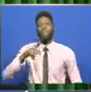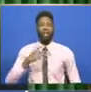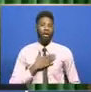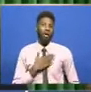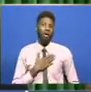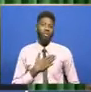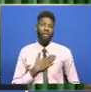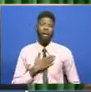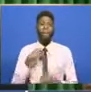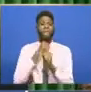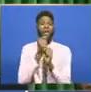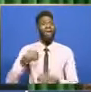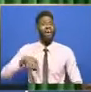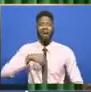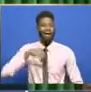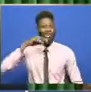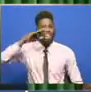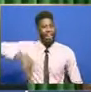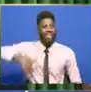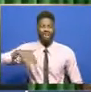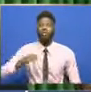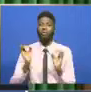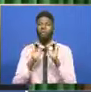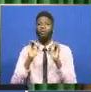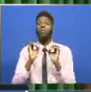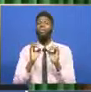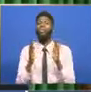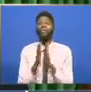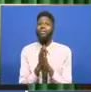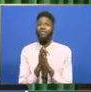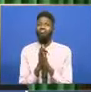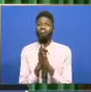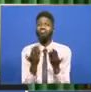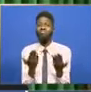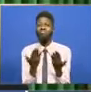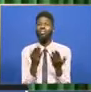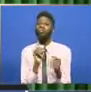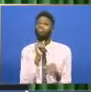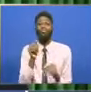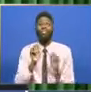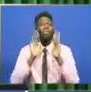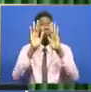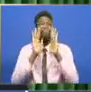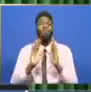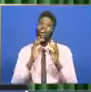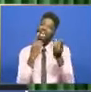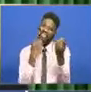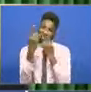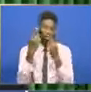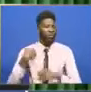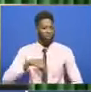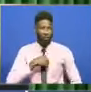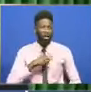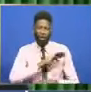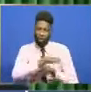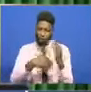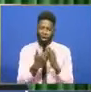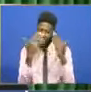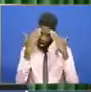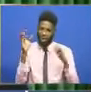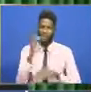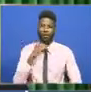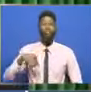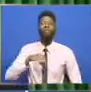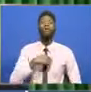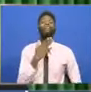don't delay us by unnecessary debates. We all know where we want to go. What